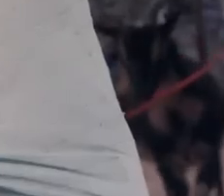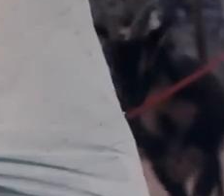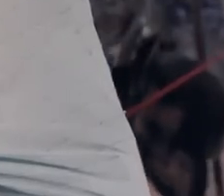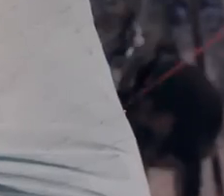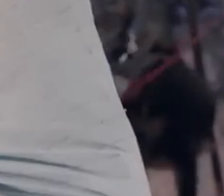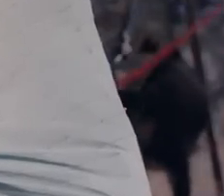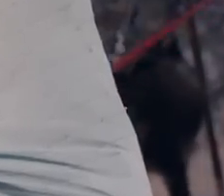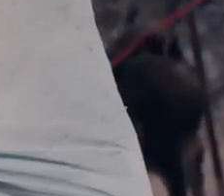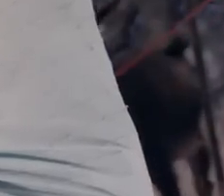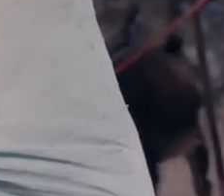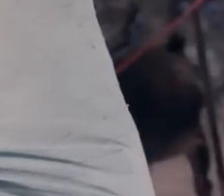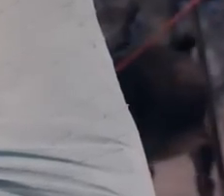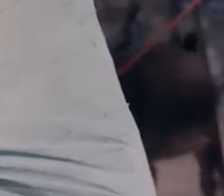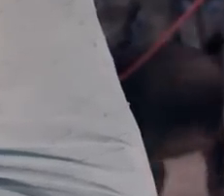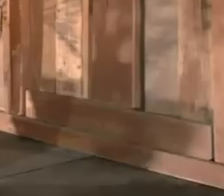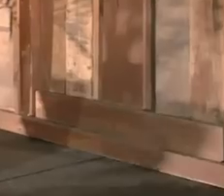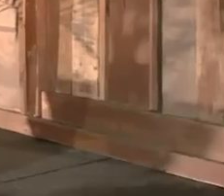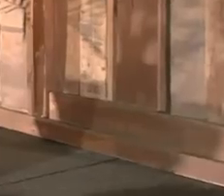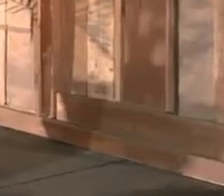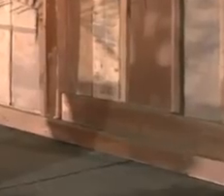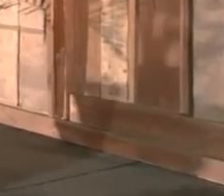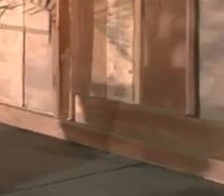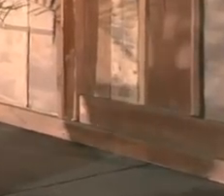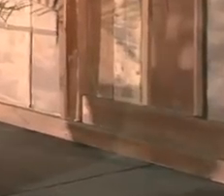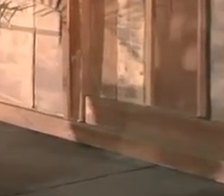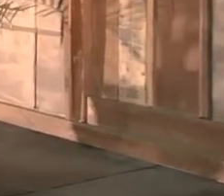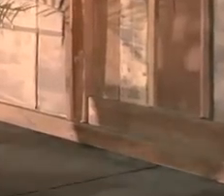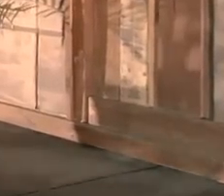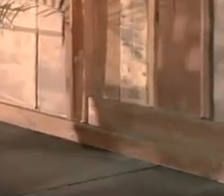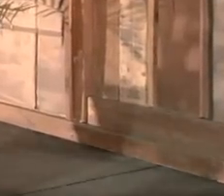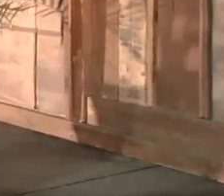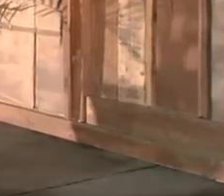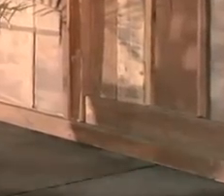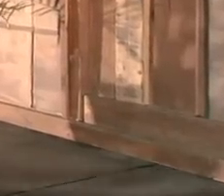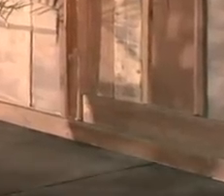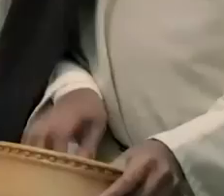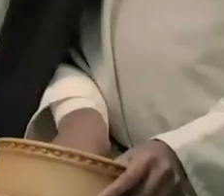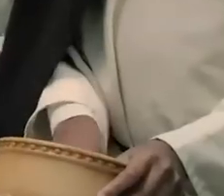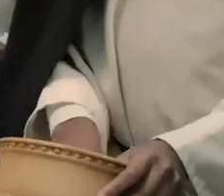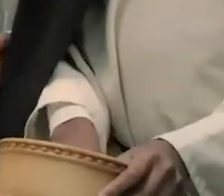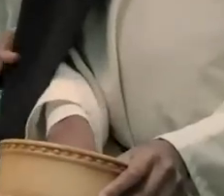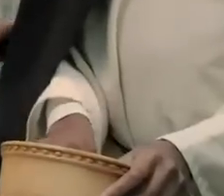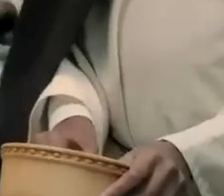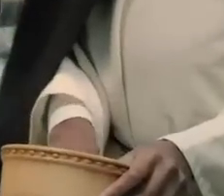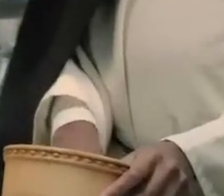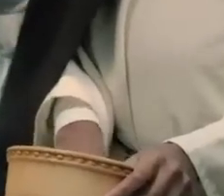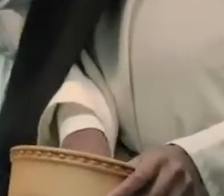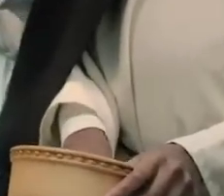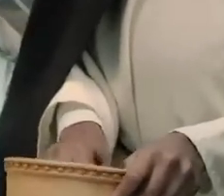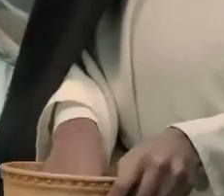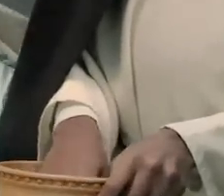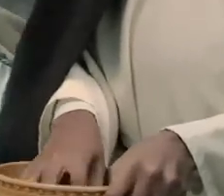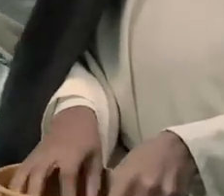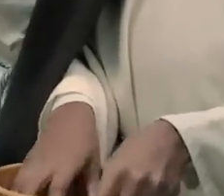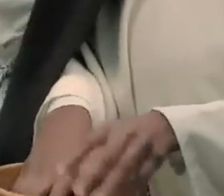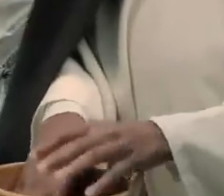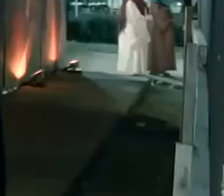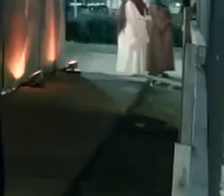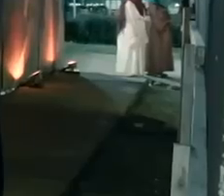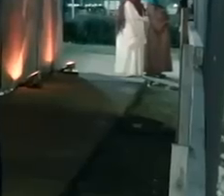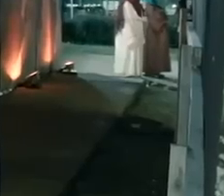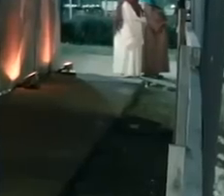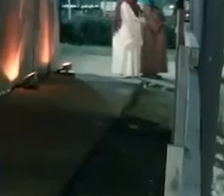our Savior was born. Come and experience the various nativity scenes, the sights and sounds of the city of